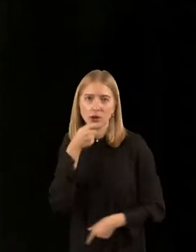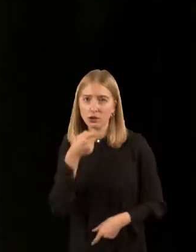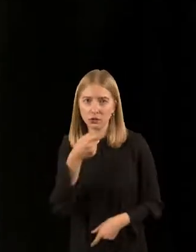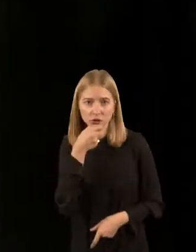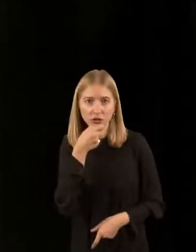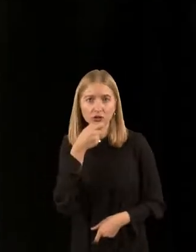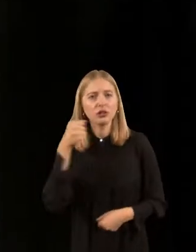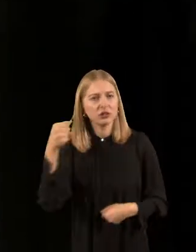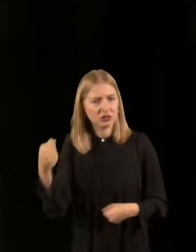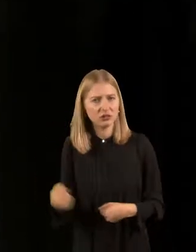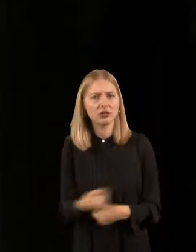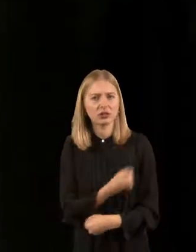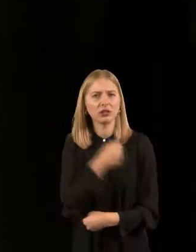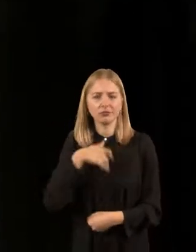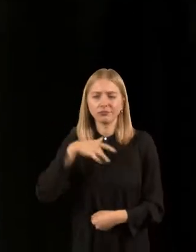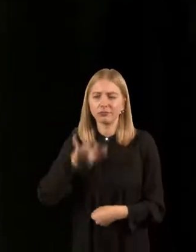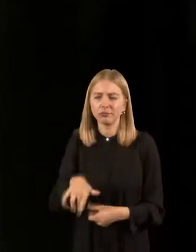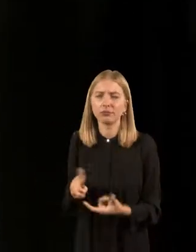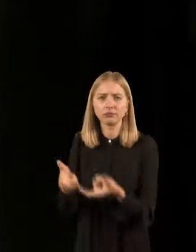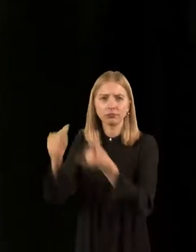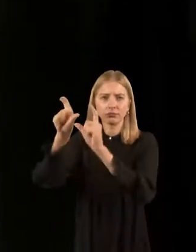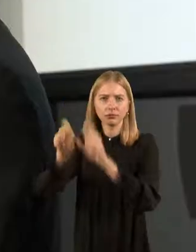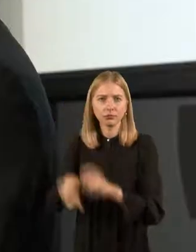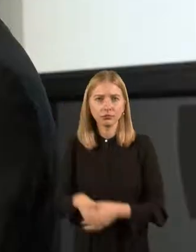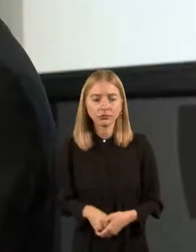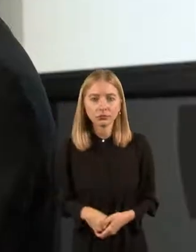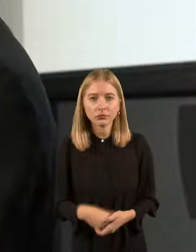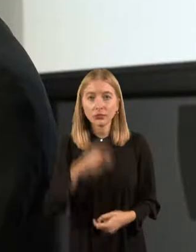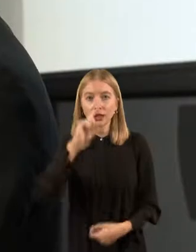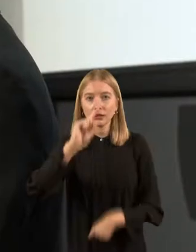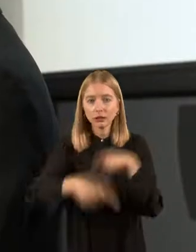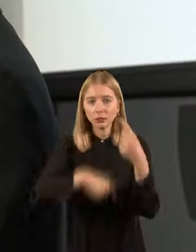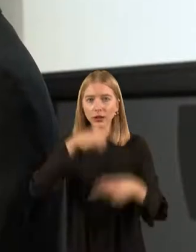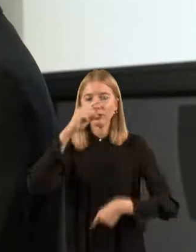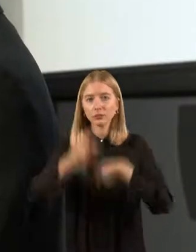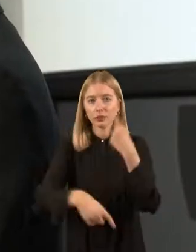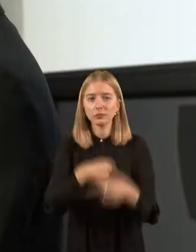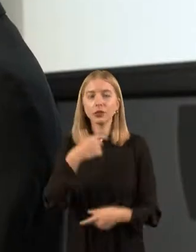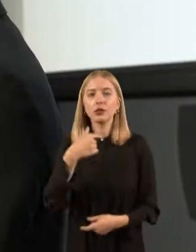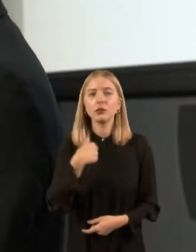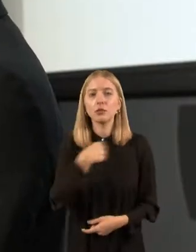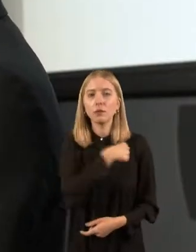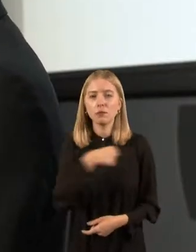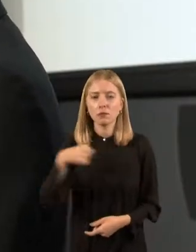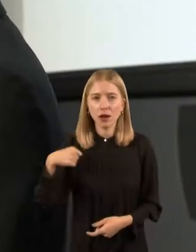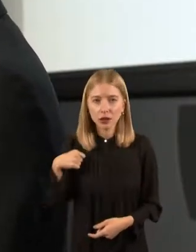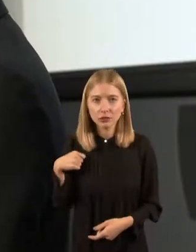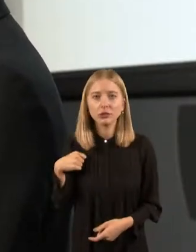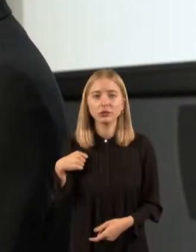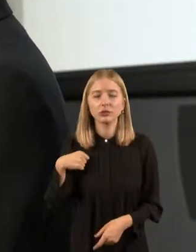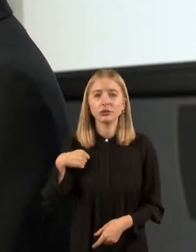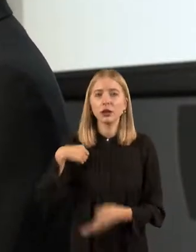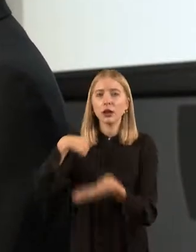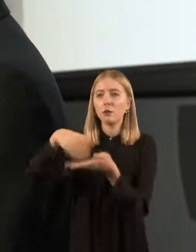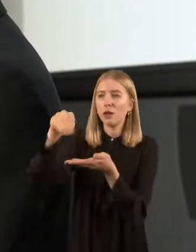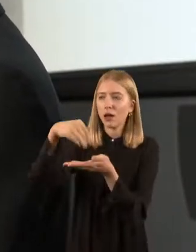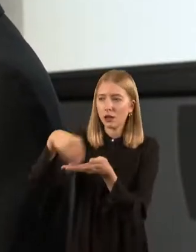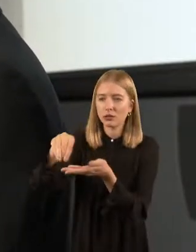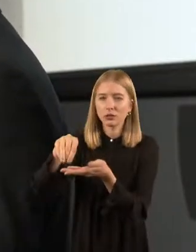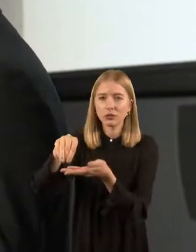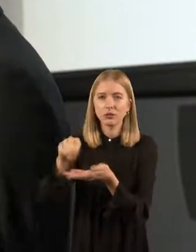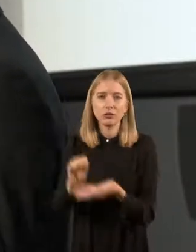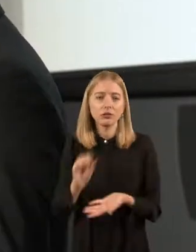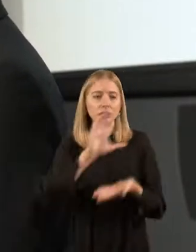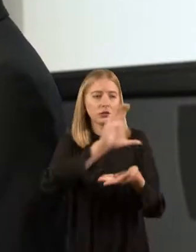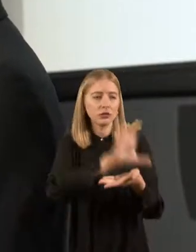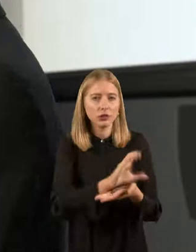are among the lowest in Europe. We have to send a very clear message that every year